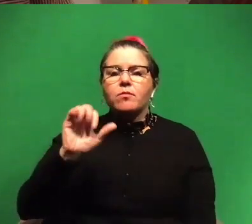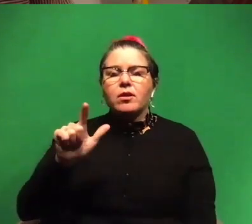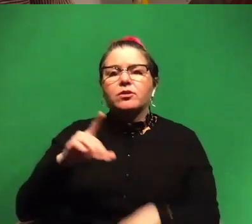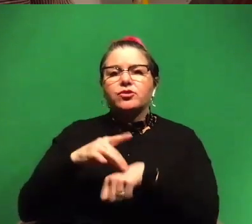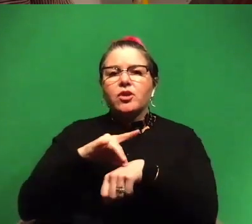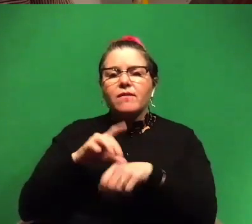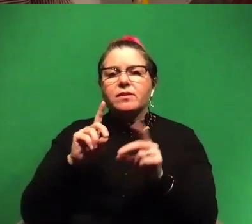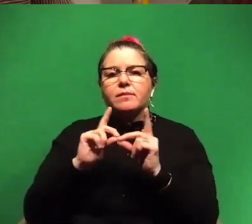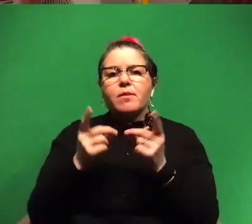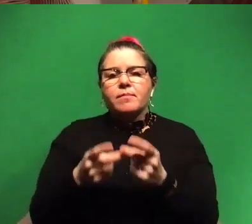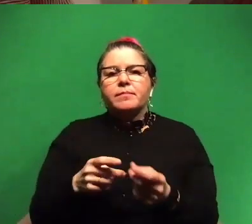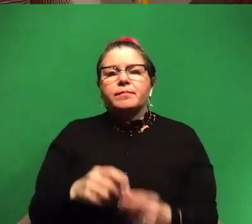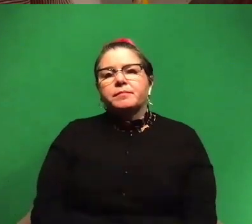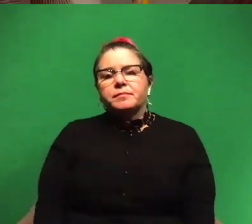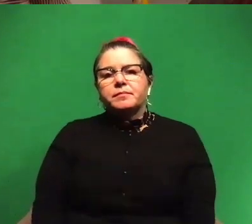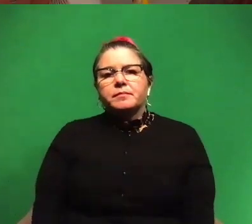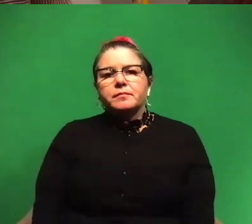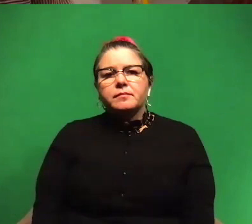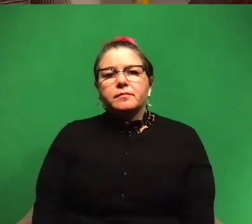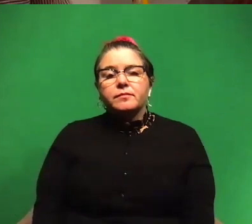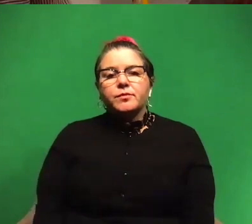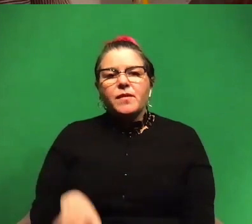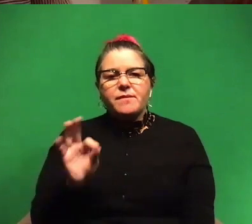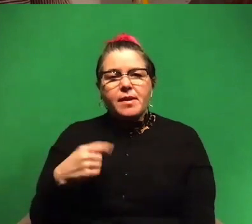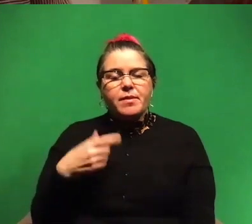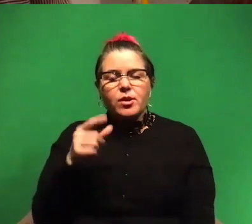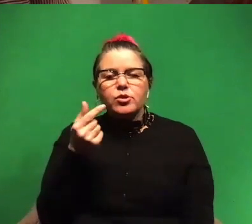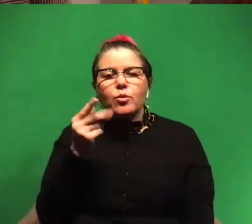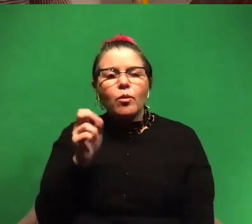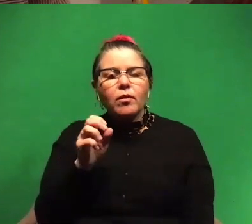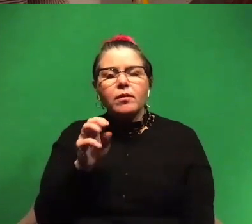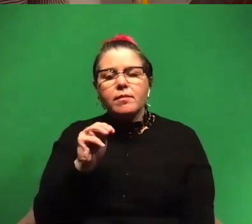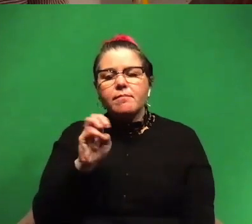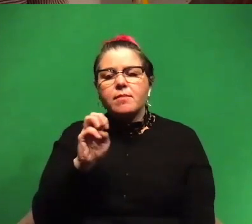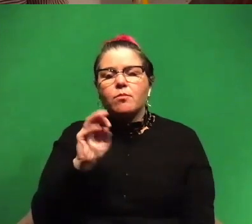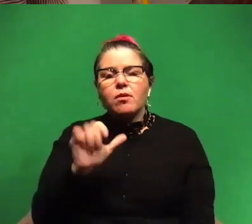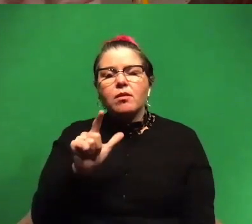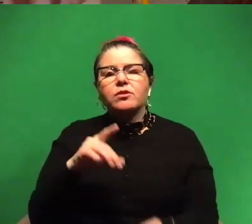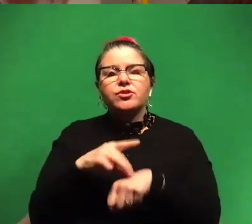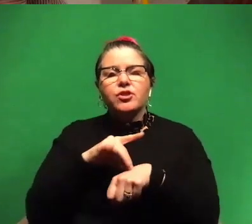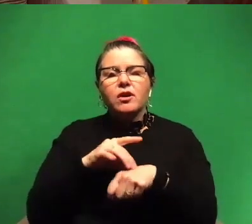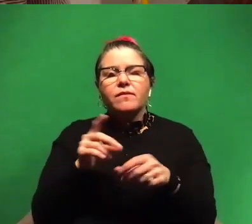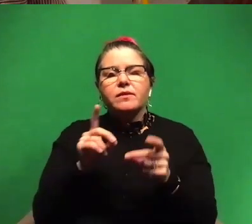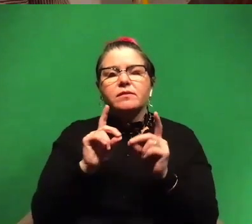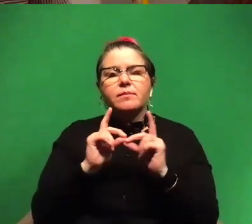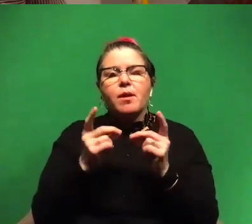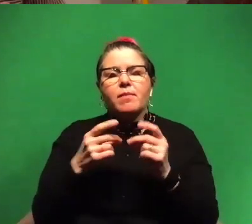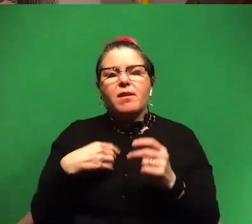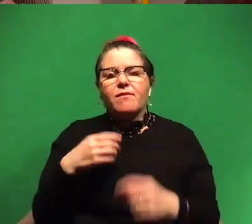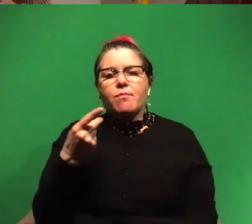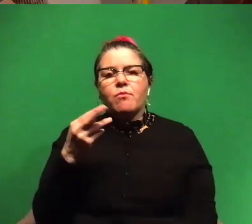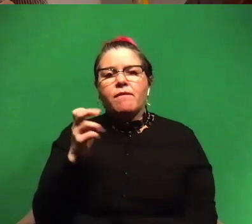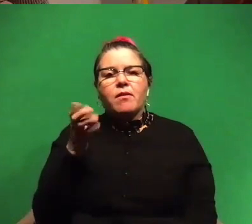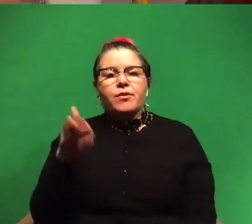Geography Department. So yeah, if you just Google Memorial Geography's Department, I have a profile on there.